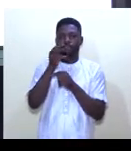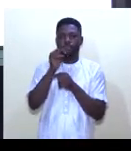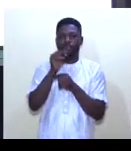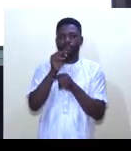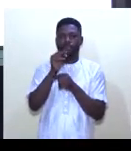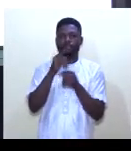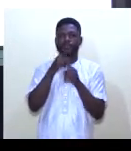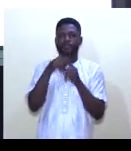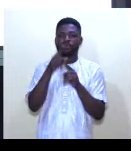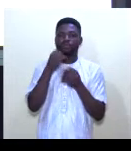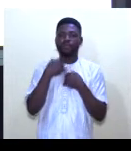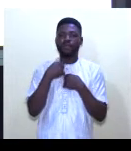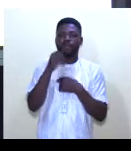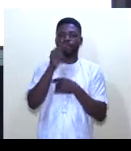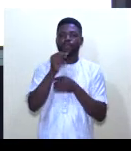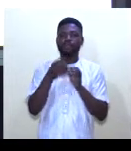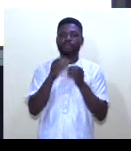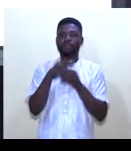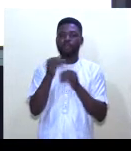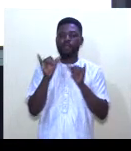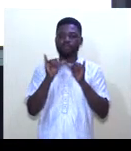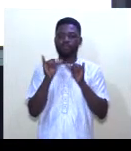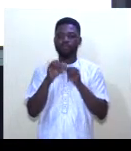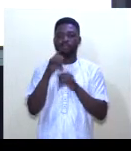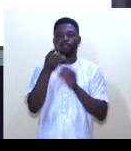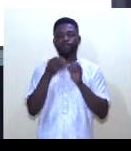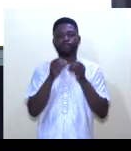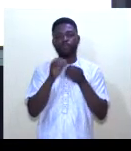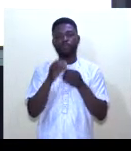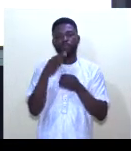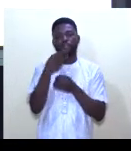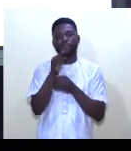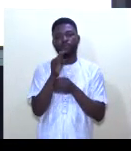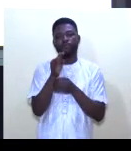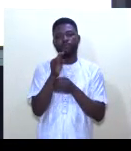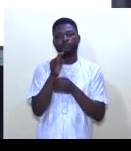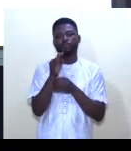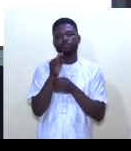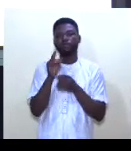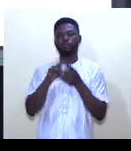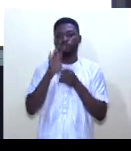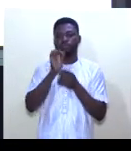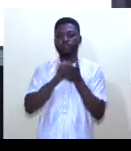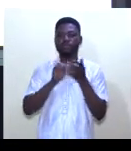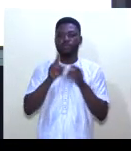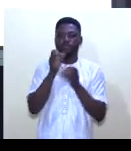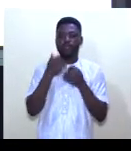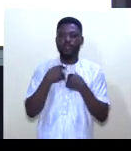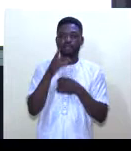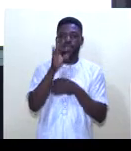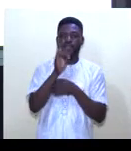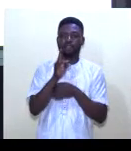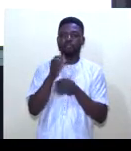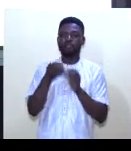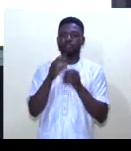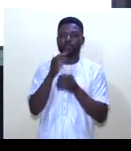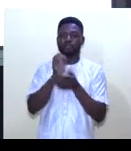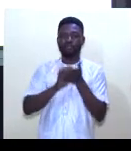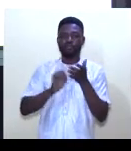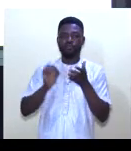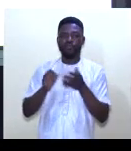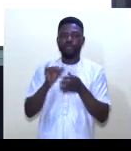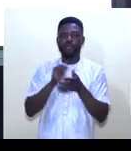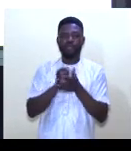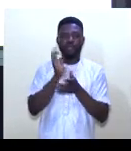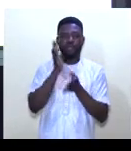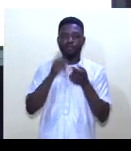polygon, when you have n number of sides, the number of triangles would be to subtract 2. So if you have 8, number of triangles will be to